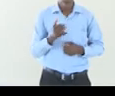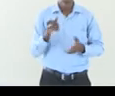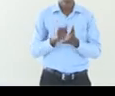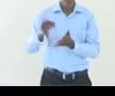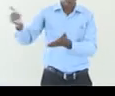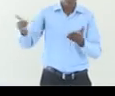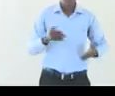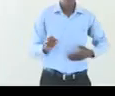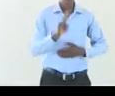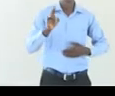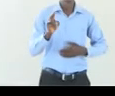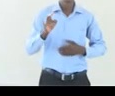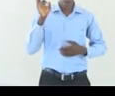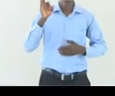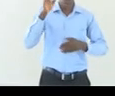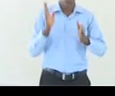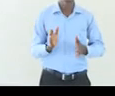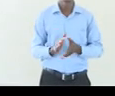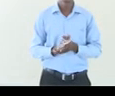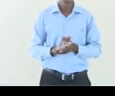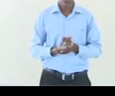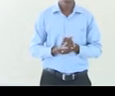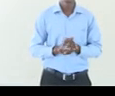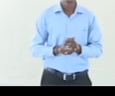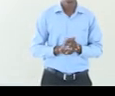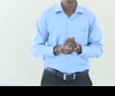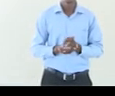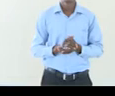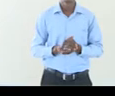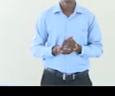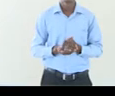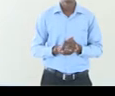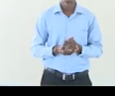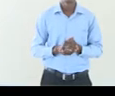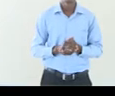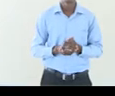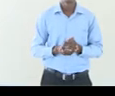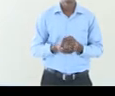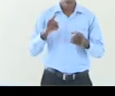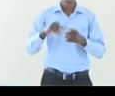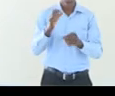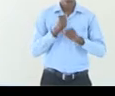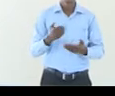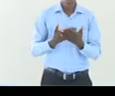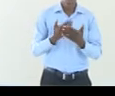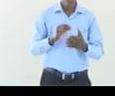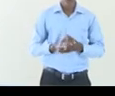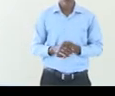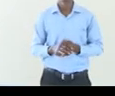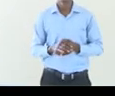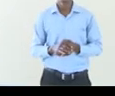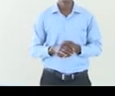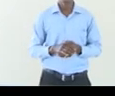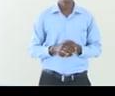When this happens, the leaven will lose its power. Jesus Christ says,